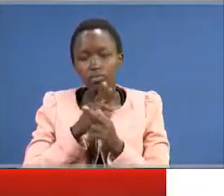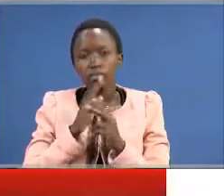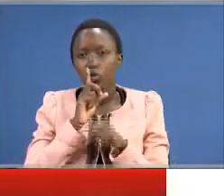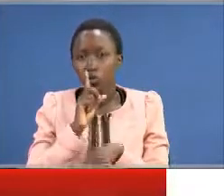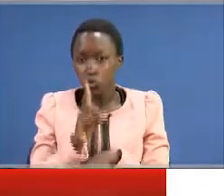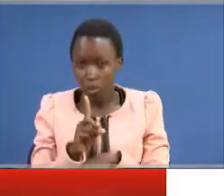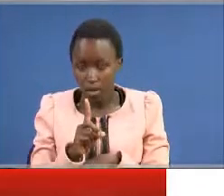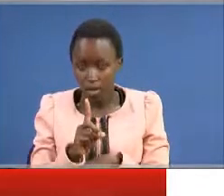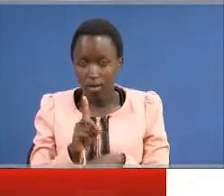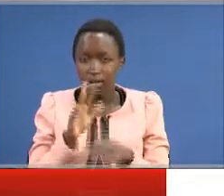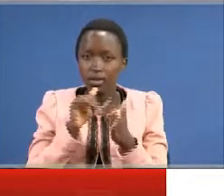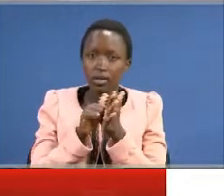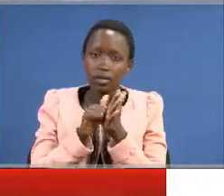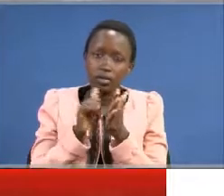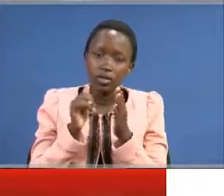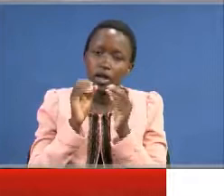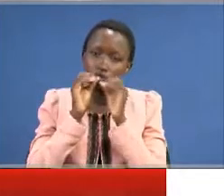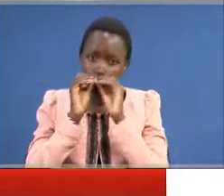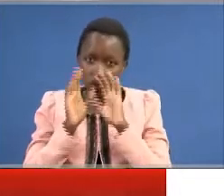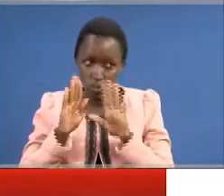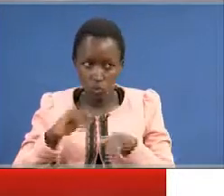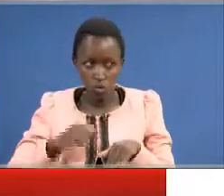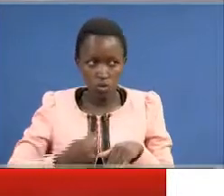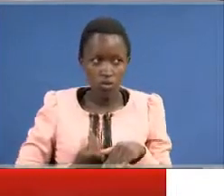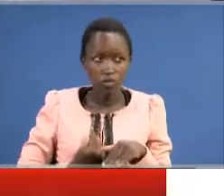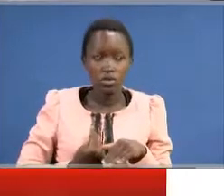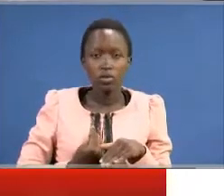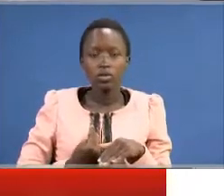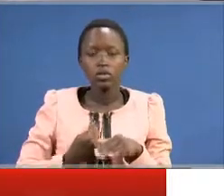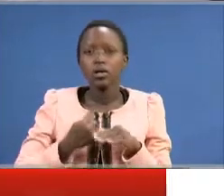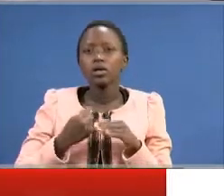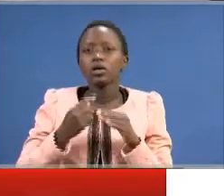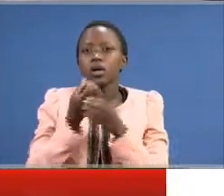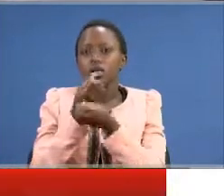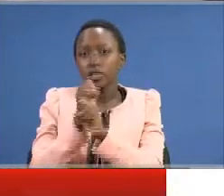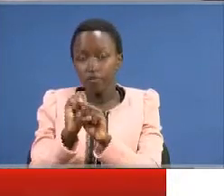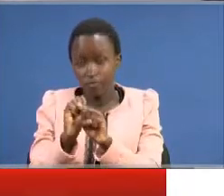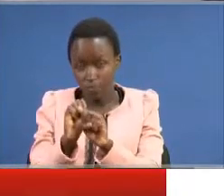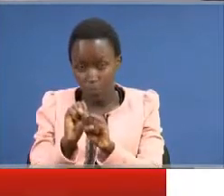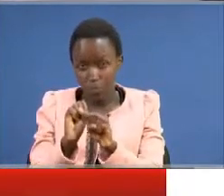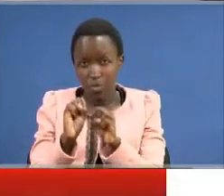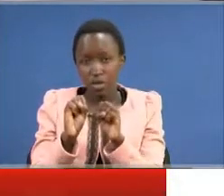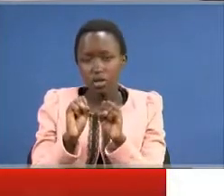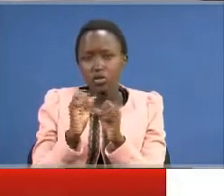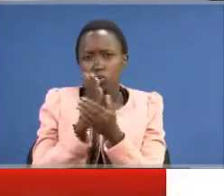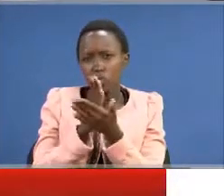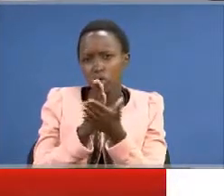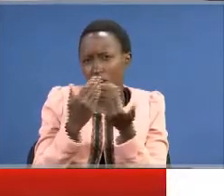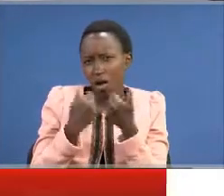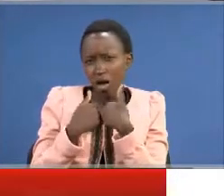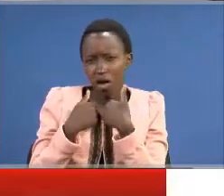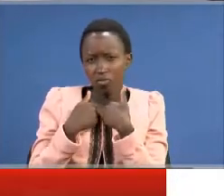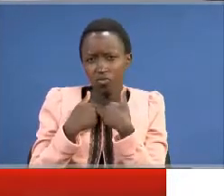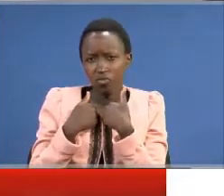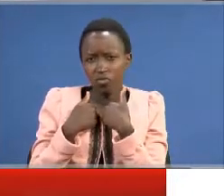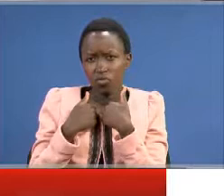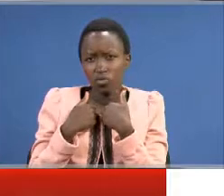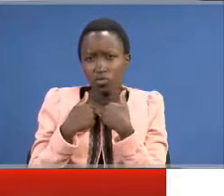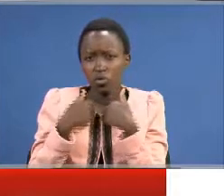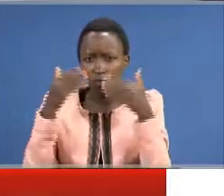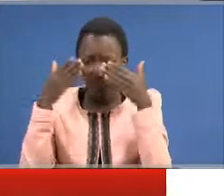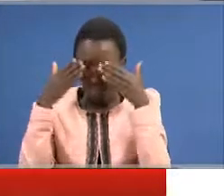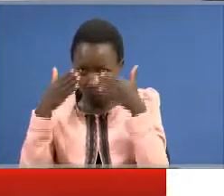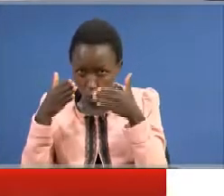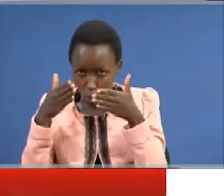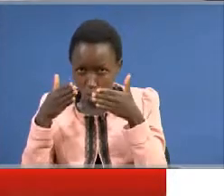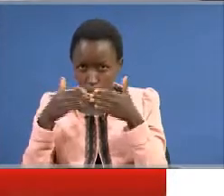assured that their data is secure, because we had actually taken into